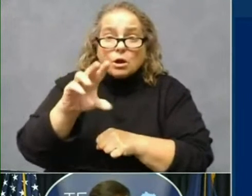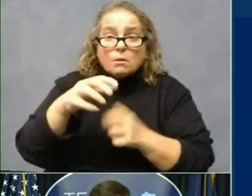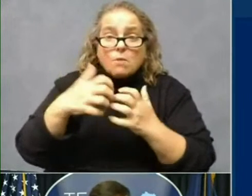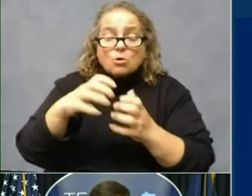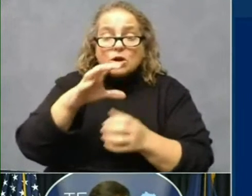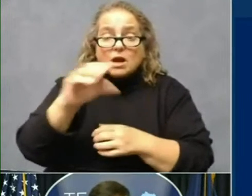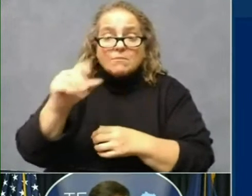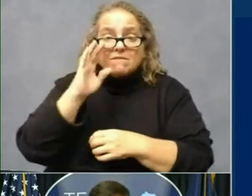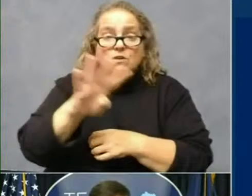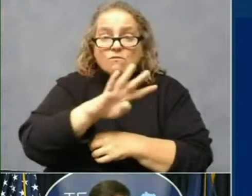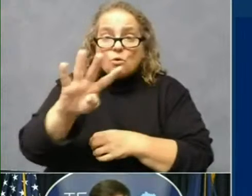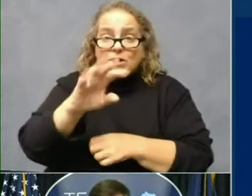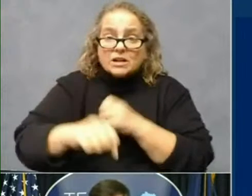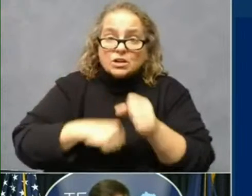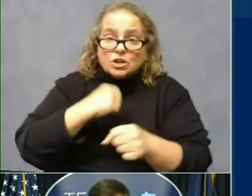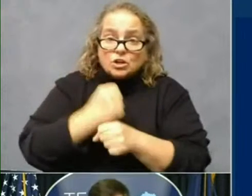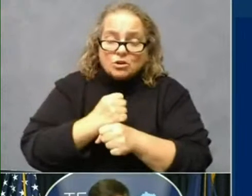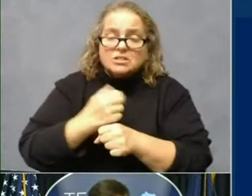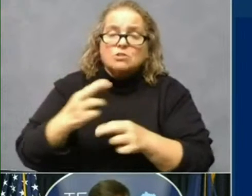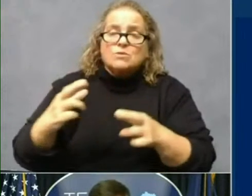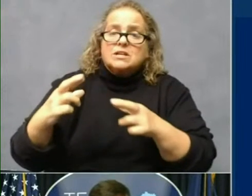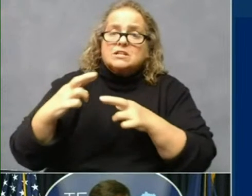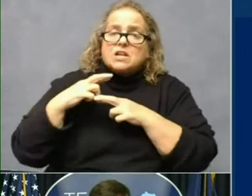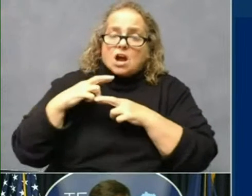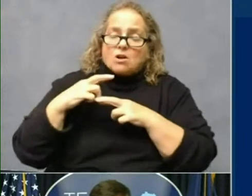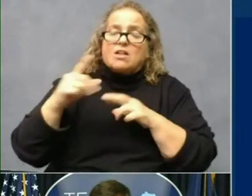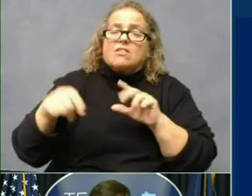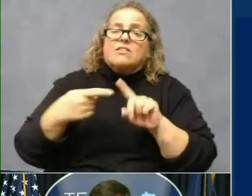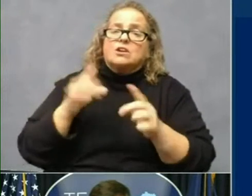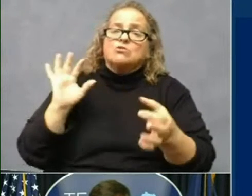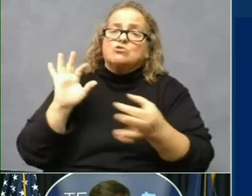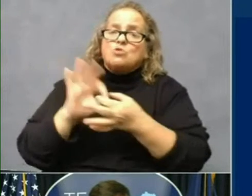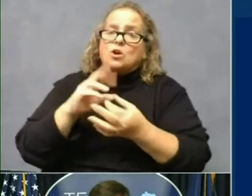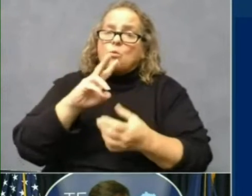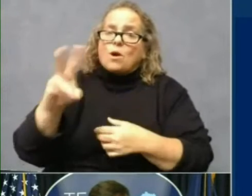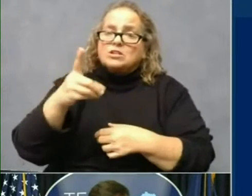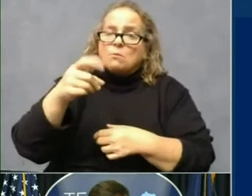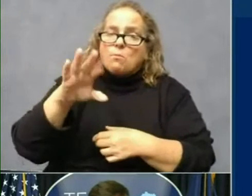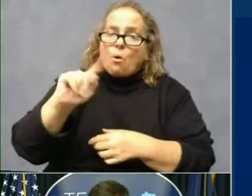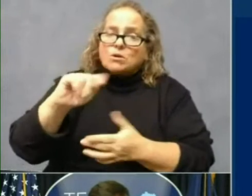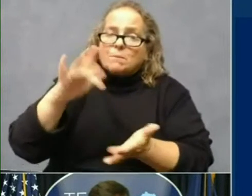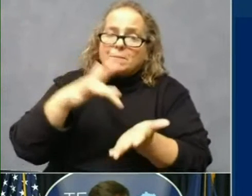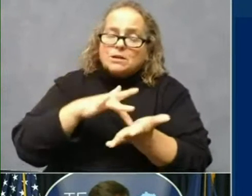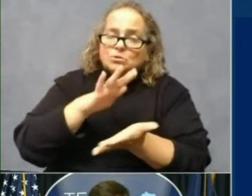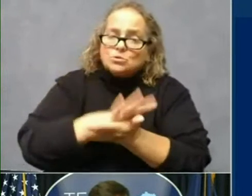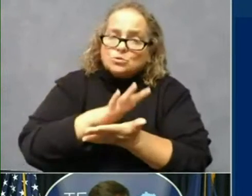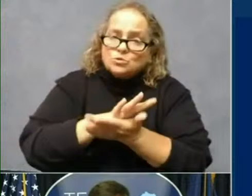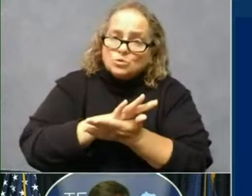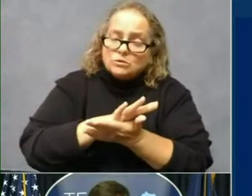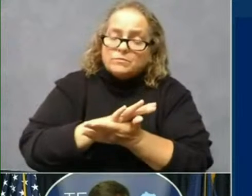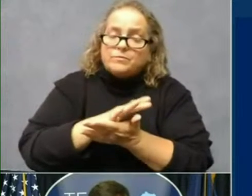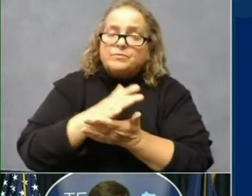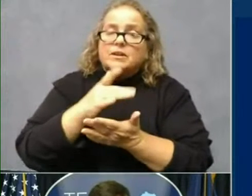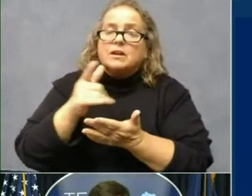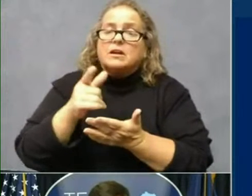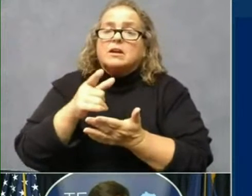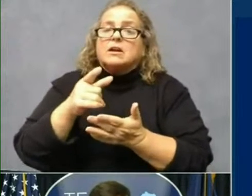2009 and joining the Westport Middle School team. Evelyn shared the family he built at the school